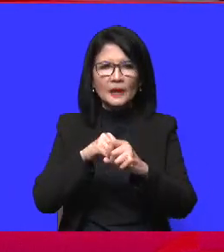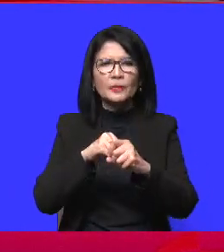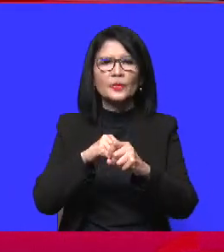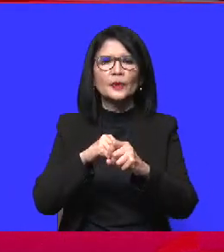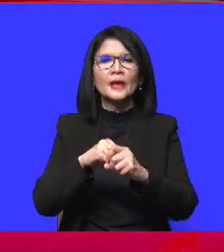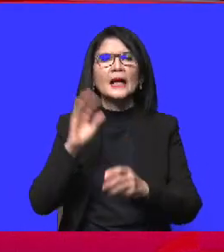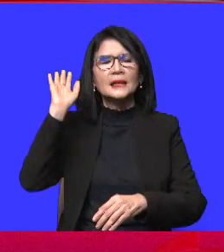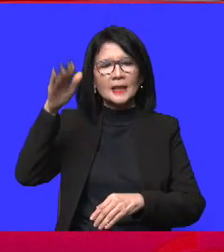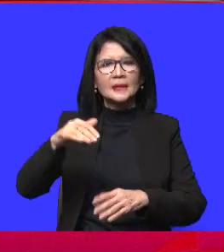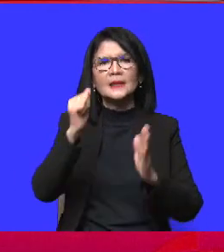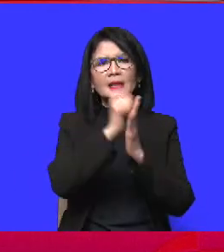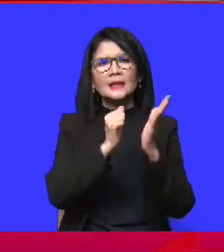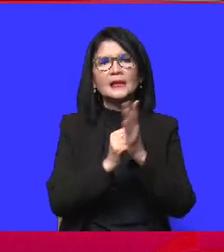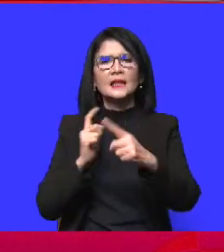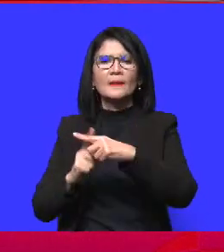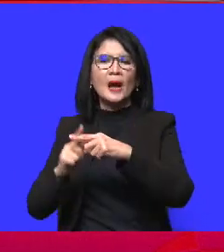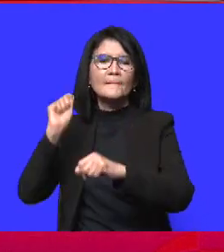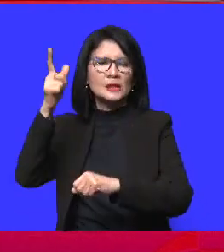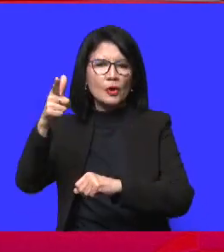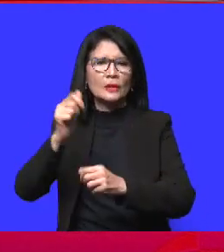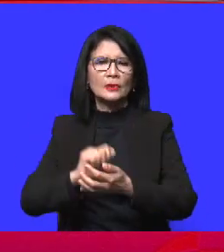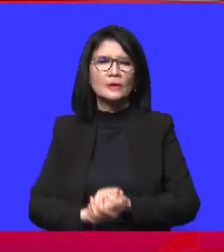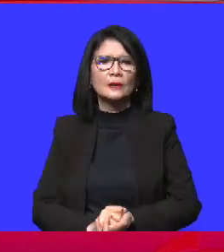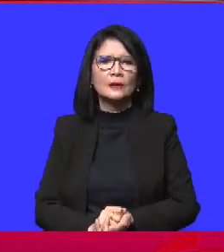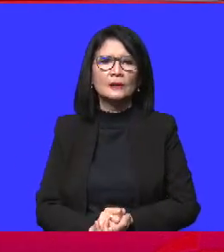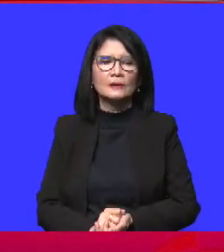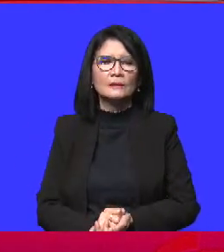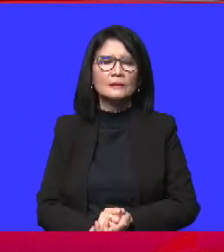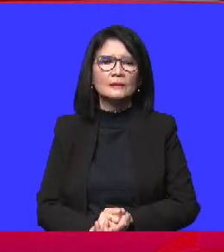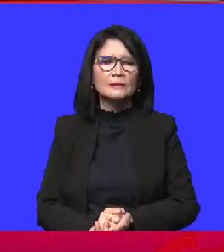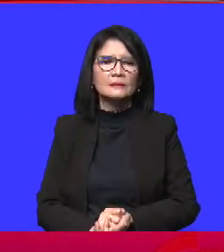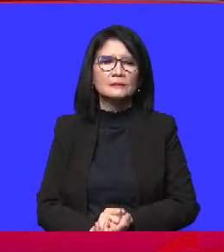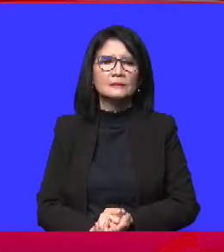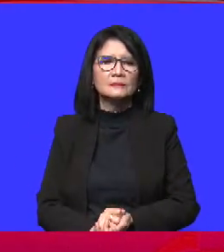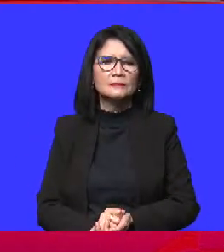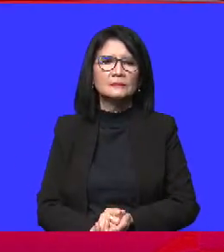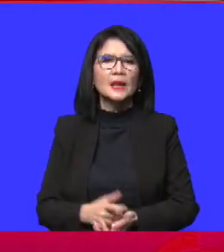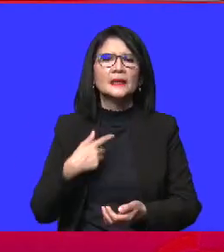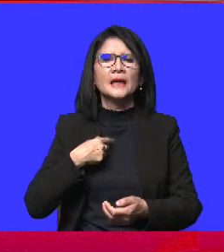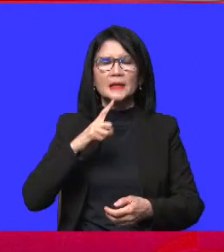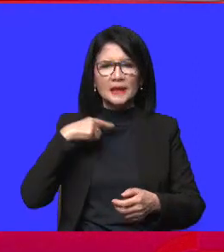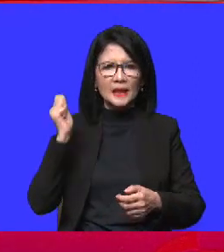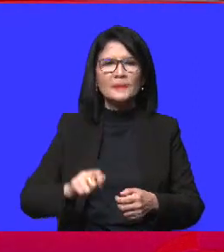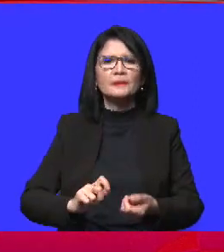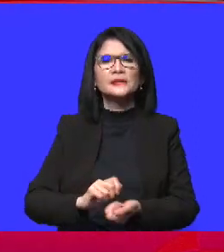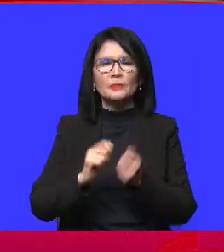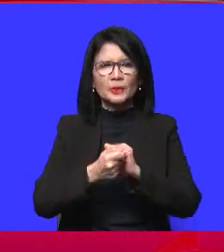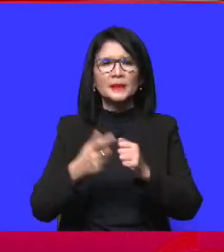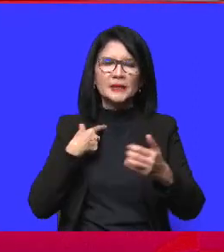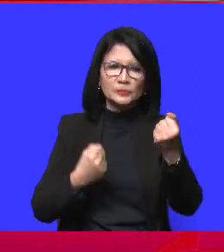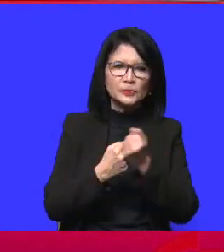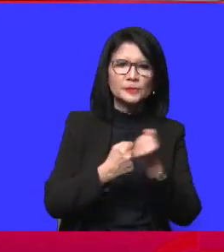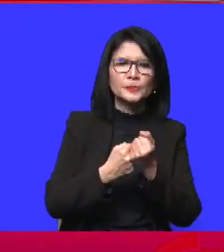side event on this topic tomorrow. I'm still convinced that we can and we should support